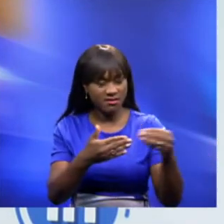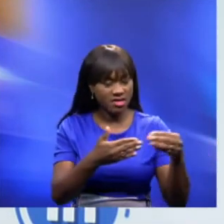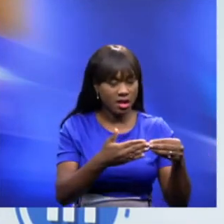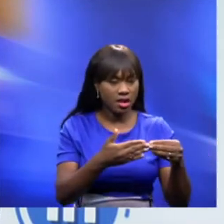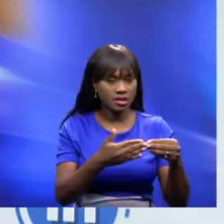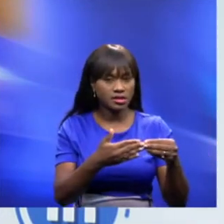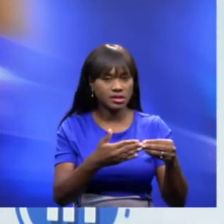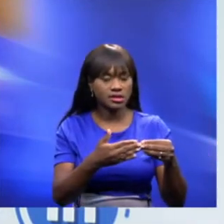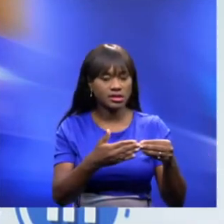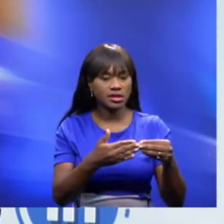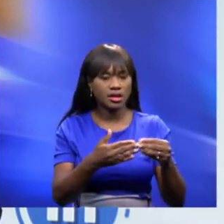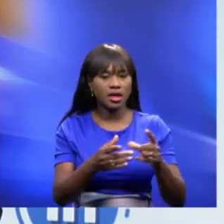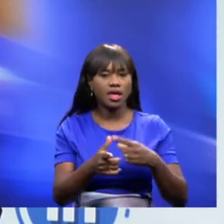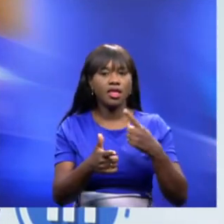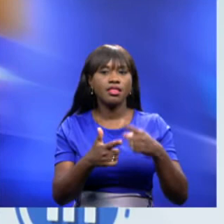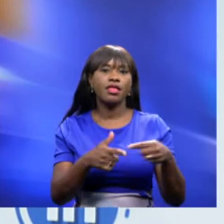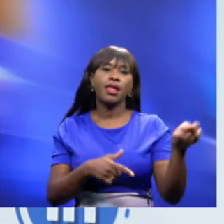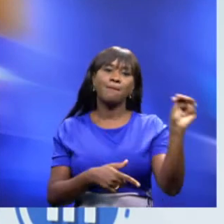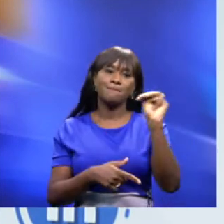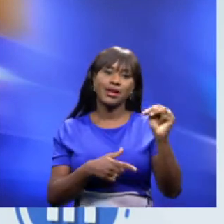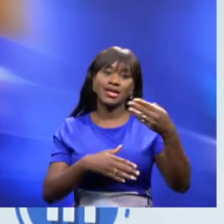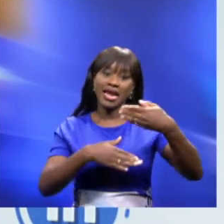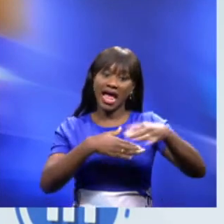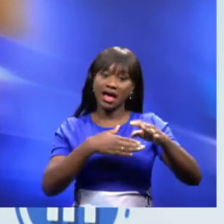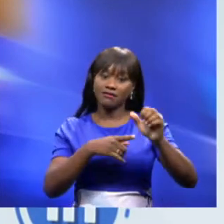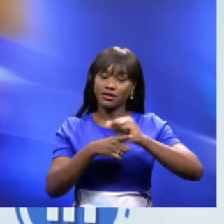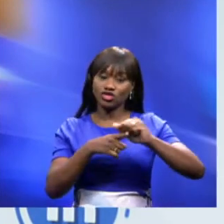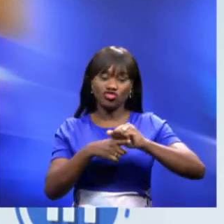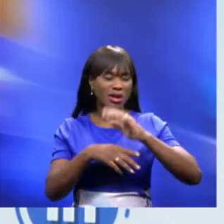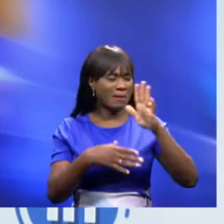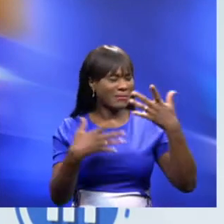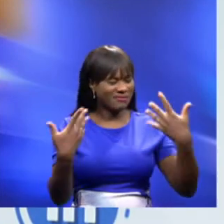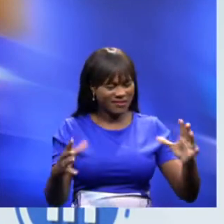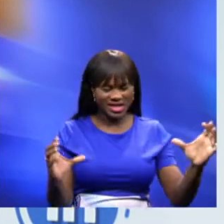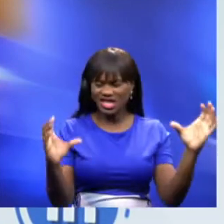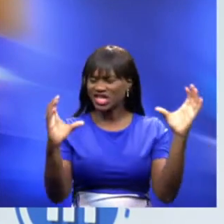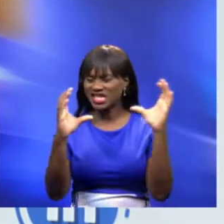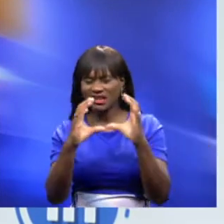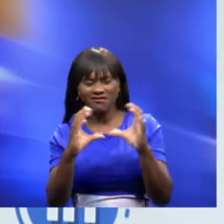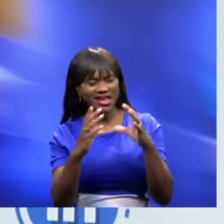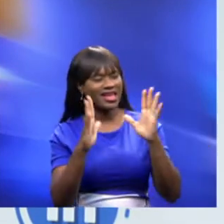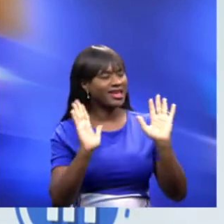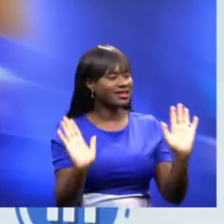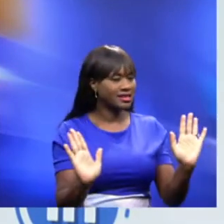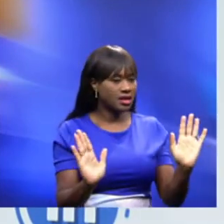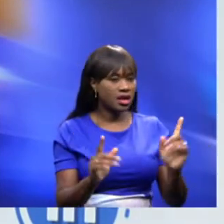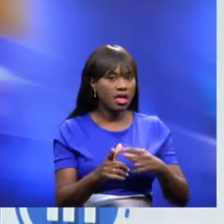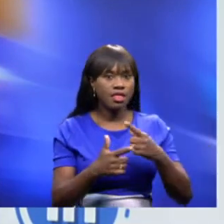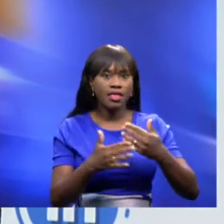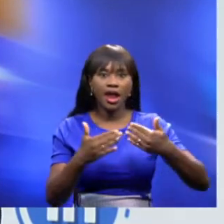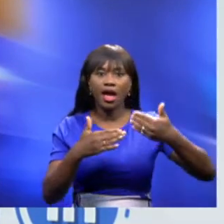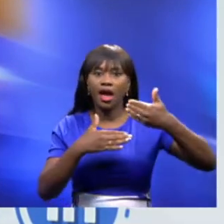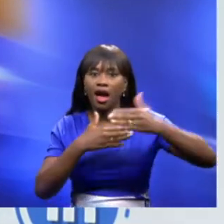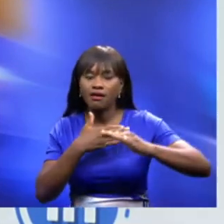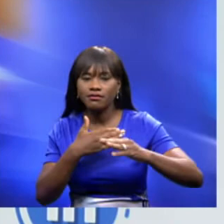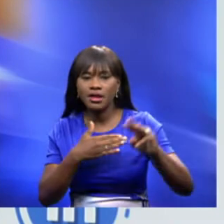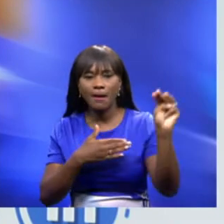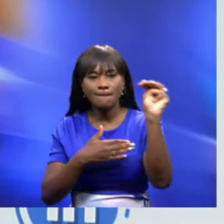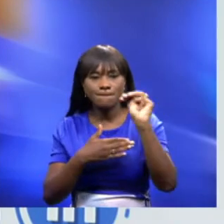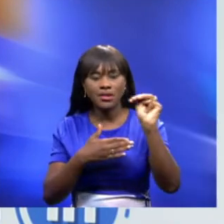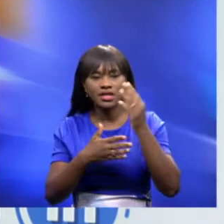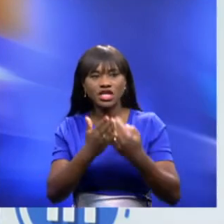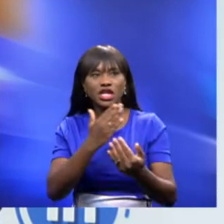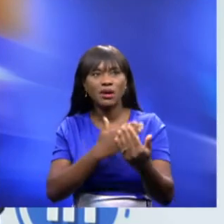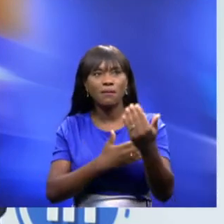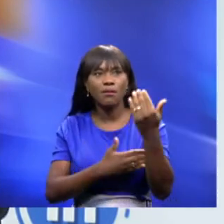Monday morning, after the training was complete, people got certificates and whatnot. Monday morning, they did a test